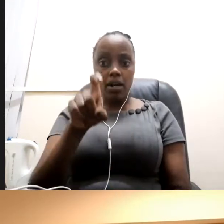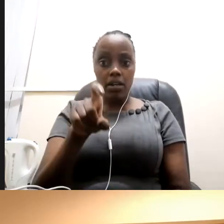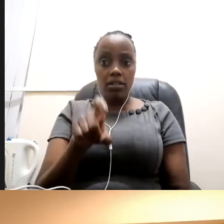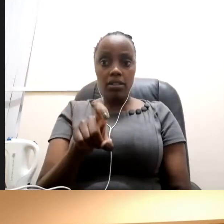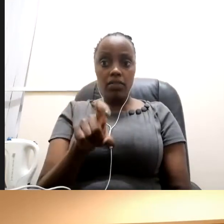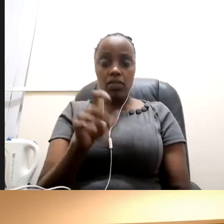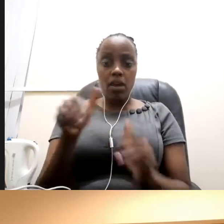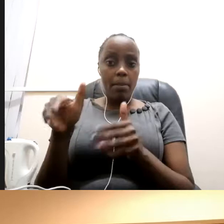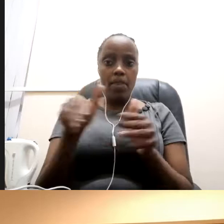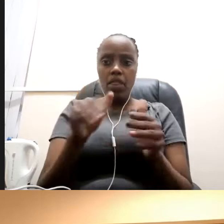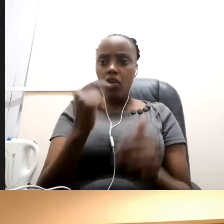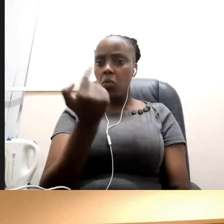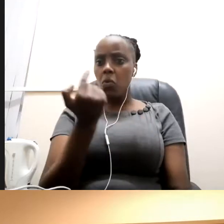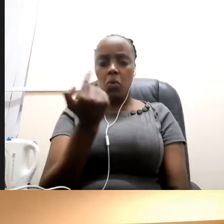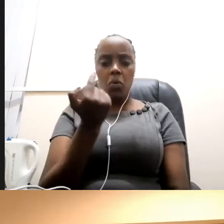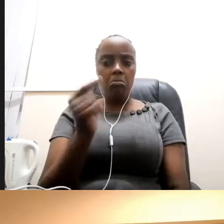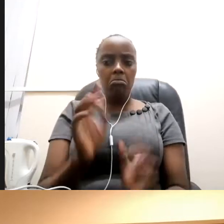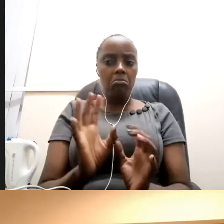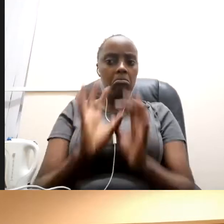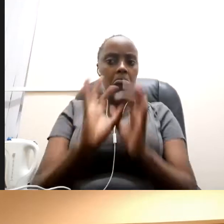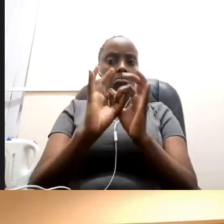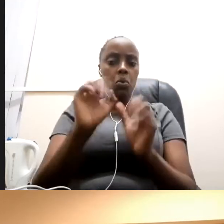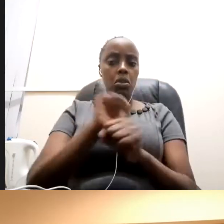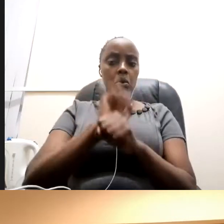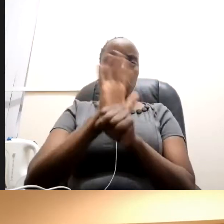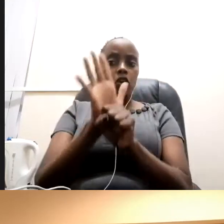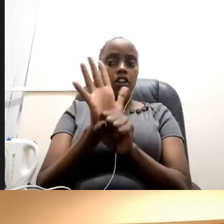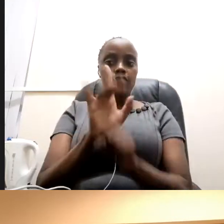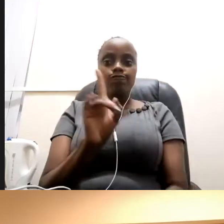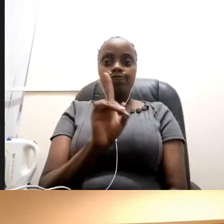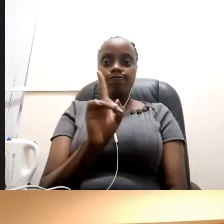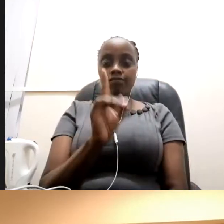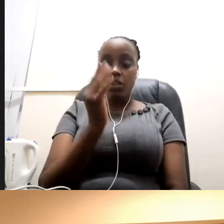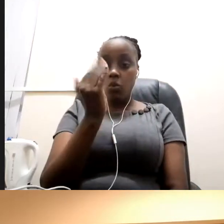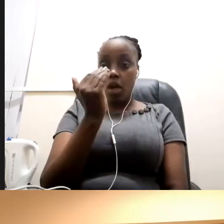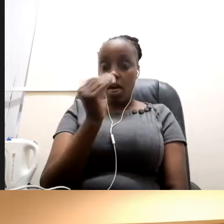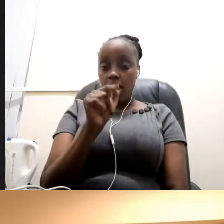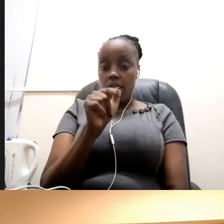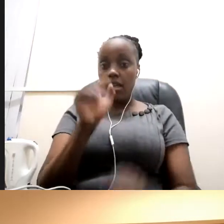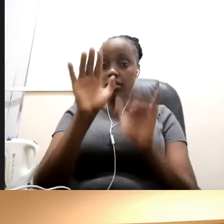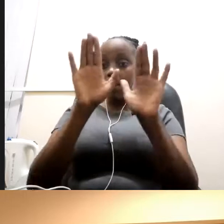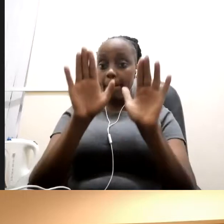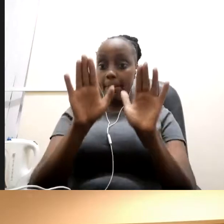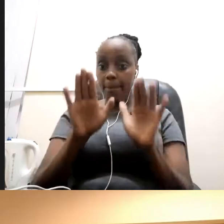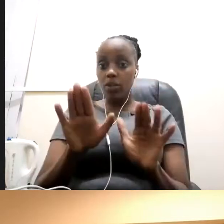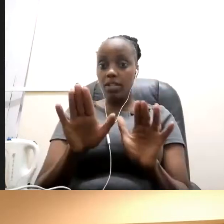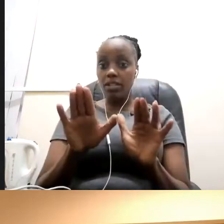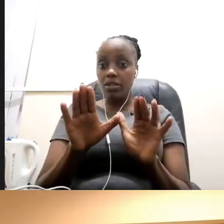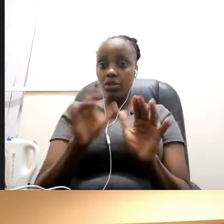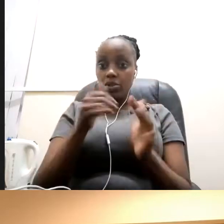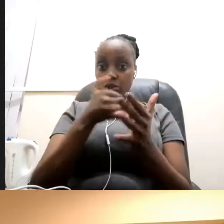methodology not only in relation to COVID-19, because it is necessary to put